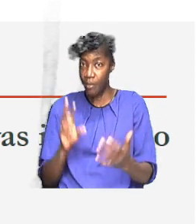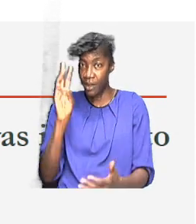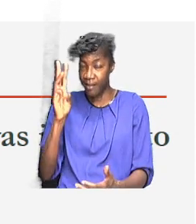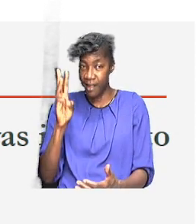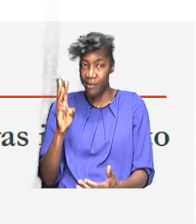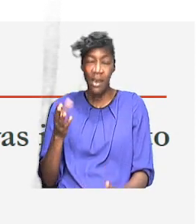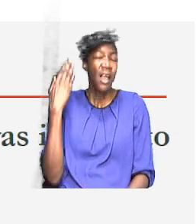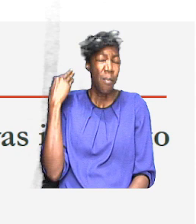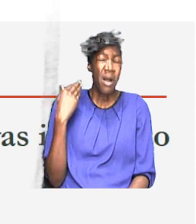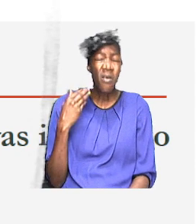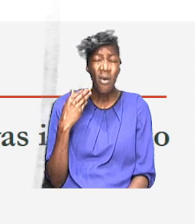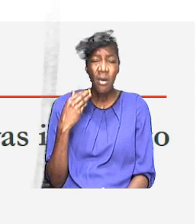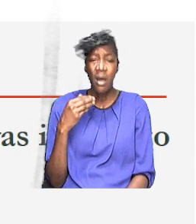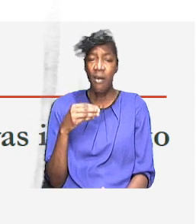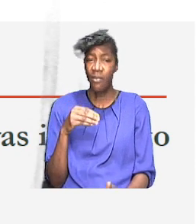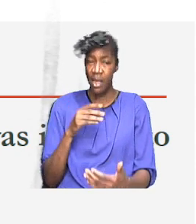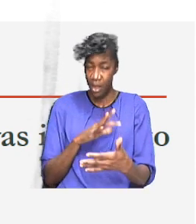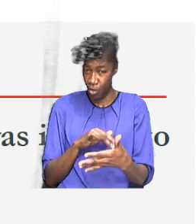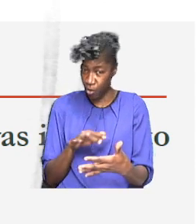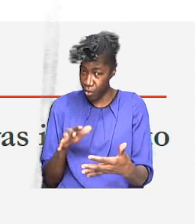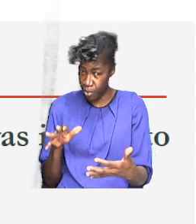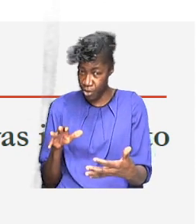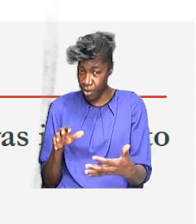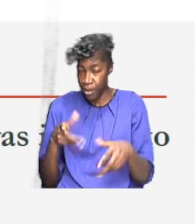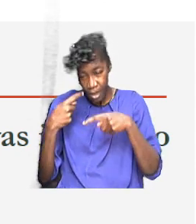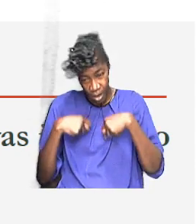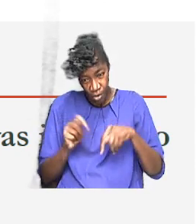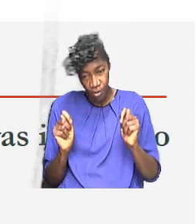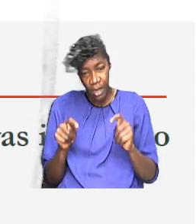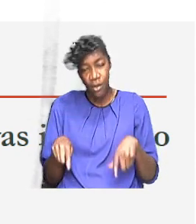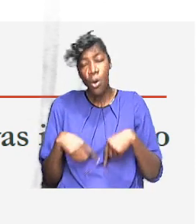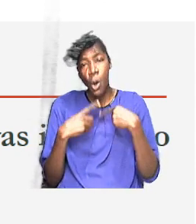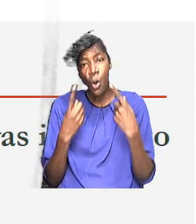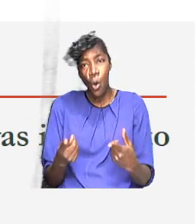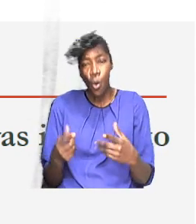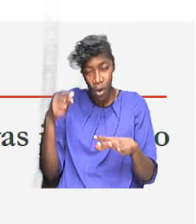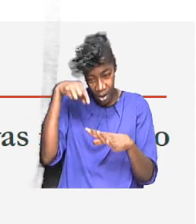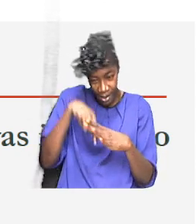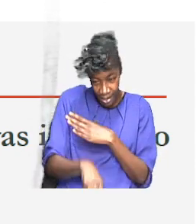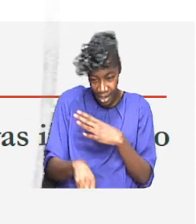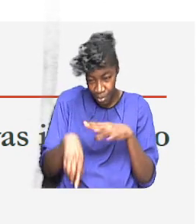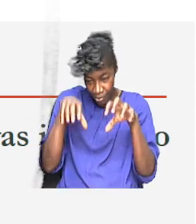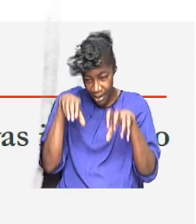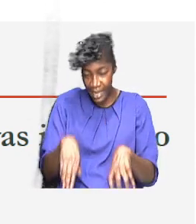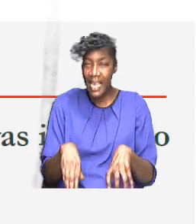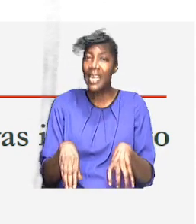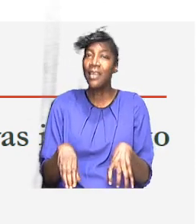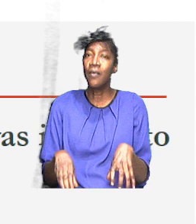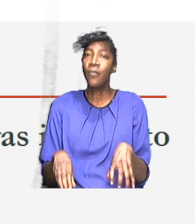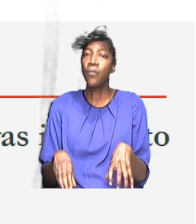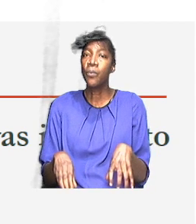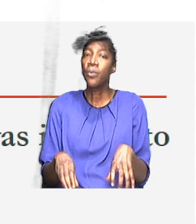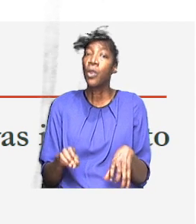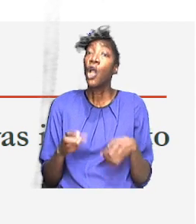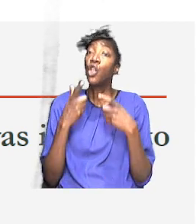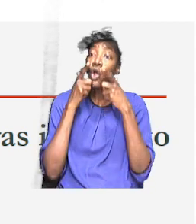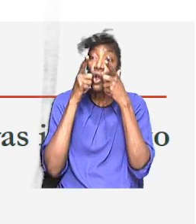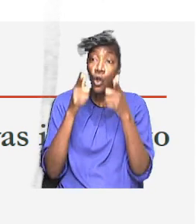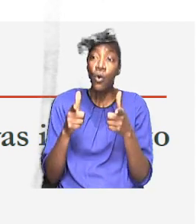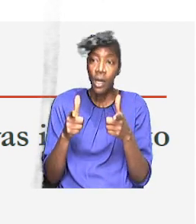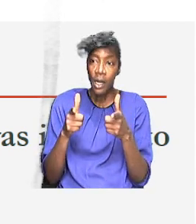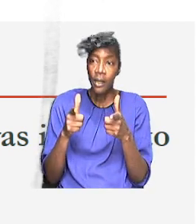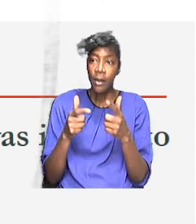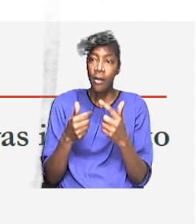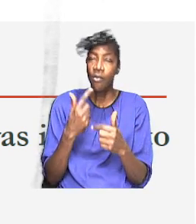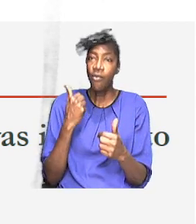particular scripture. We're going to try to go as deep as we can. Amen. We're going to try to even look at